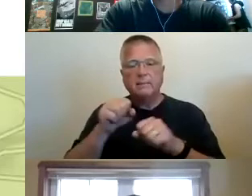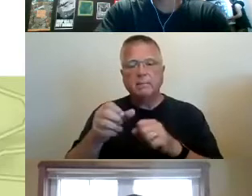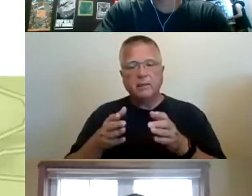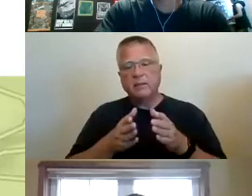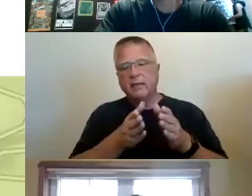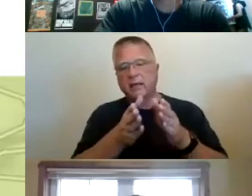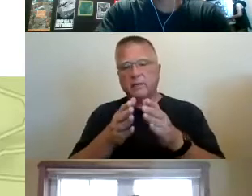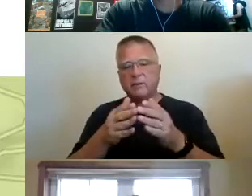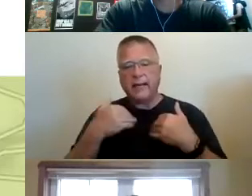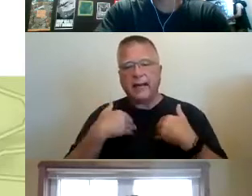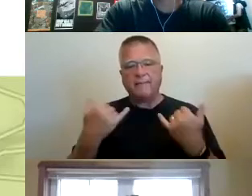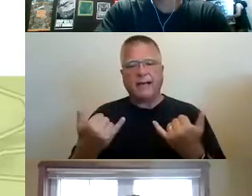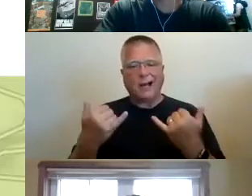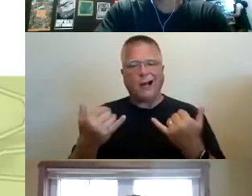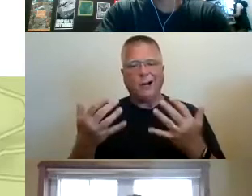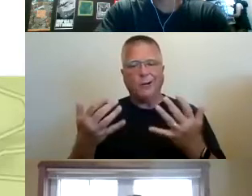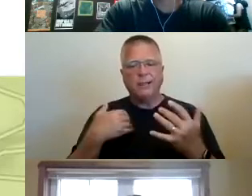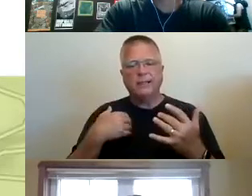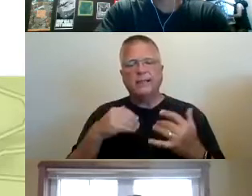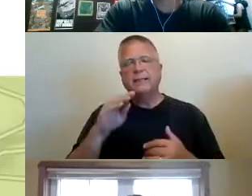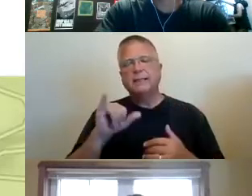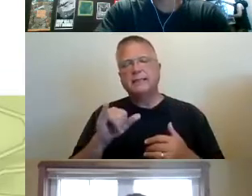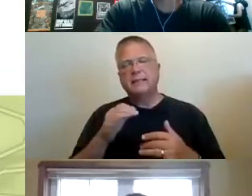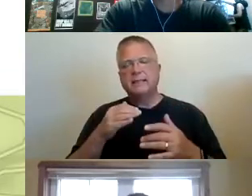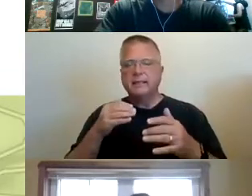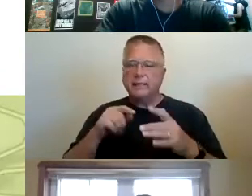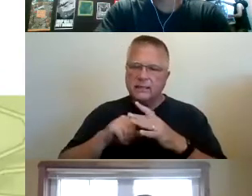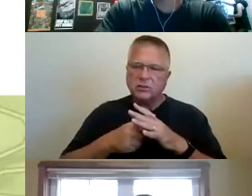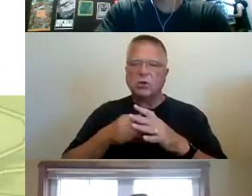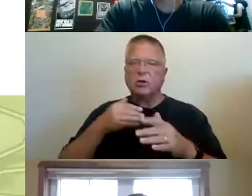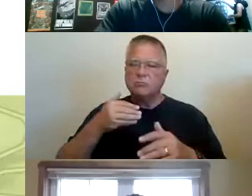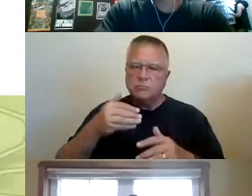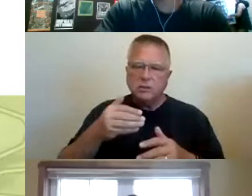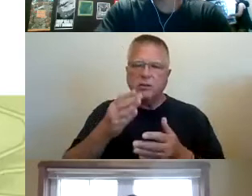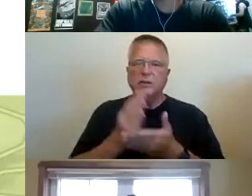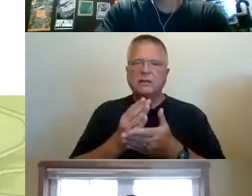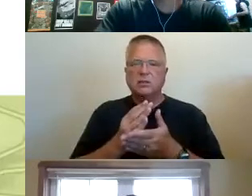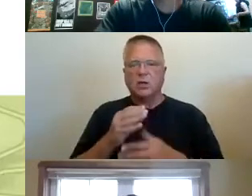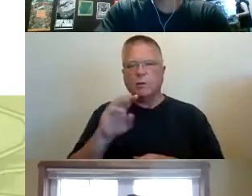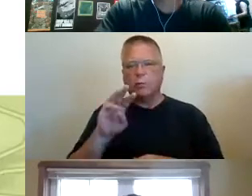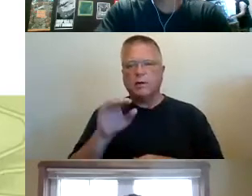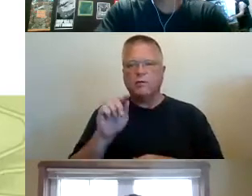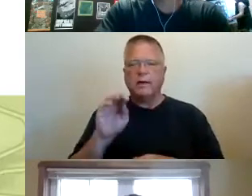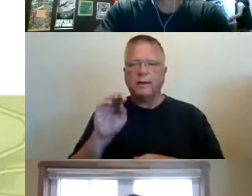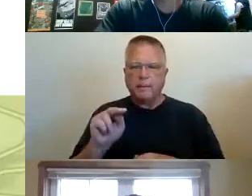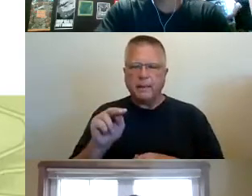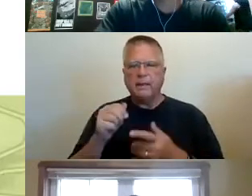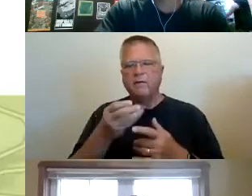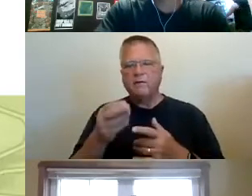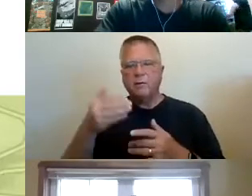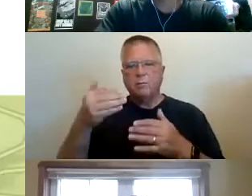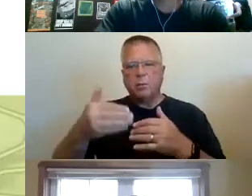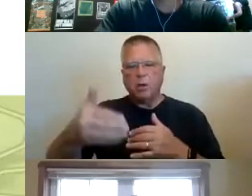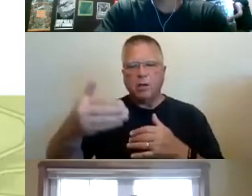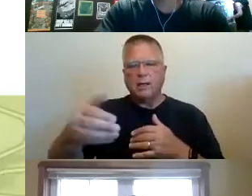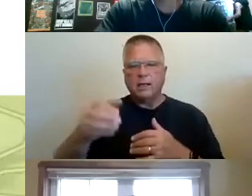now in this area of the city. They kind of start and stop. We've got them on Whiteman. We've got a couple blocks of Beacon. You know, they come in